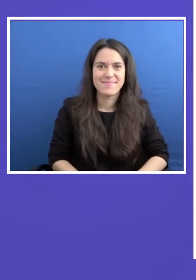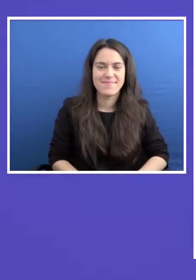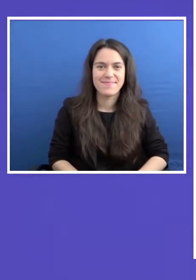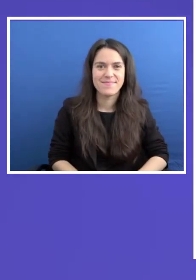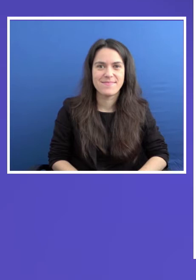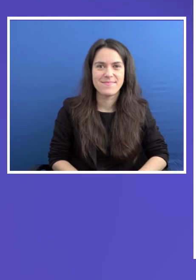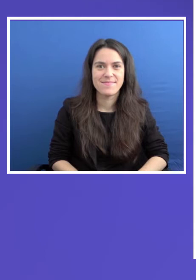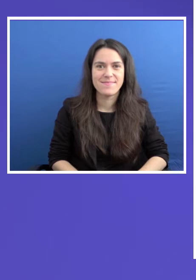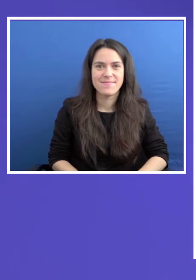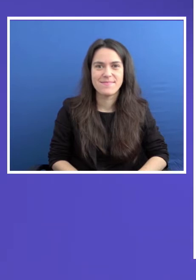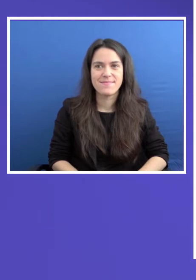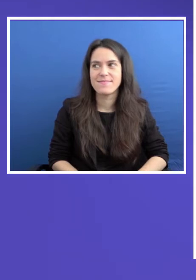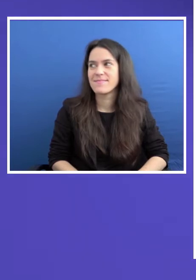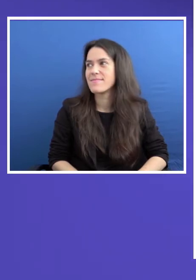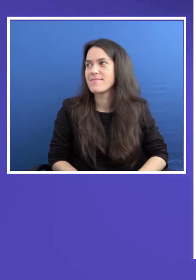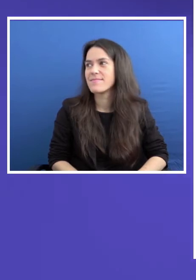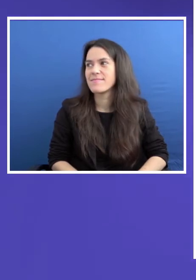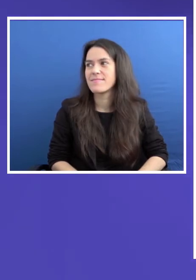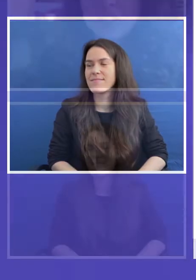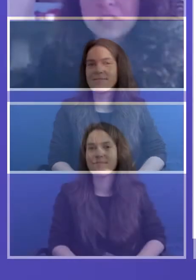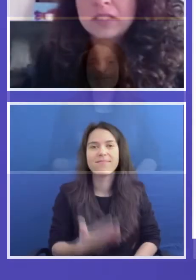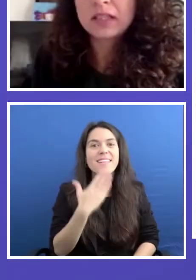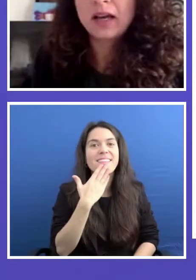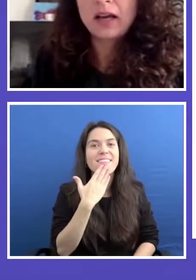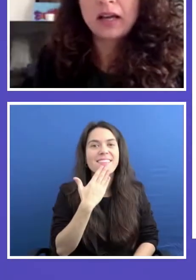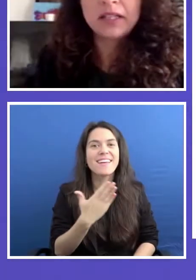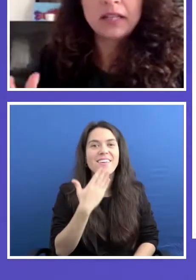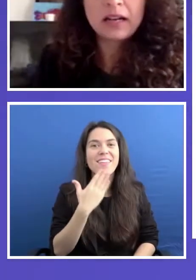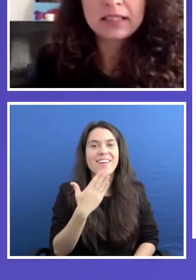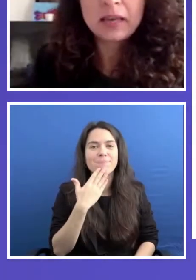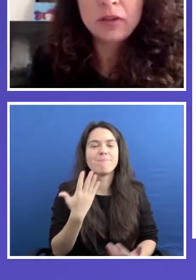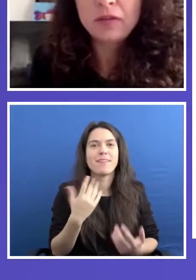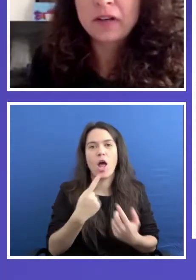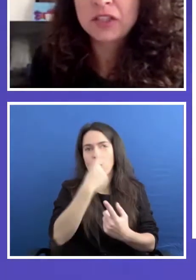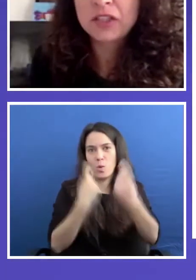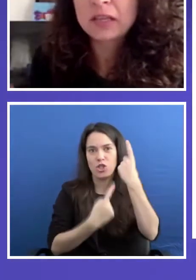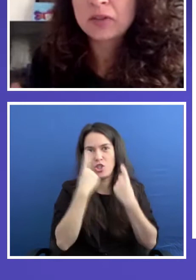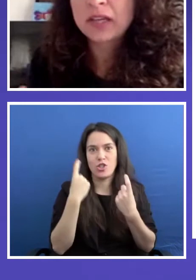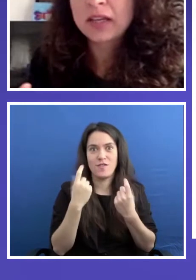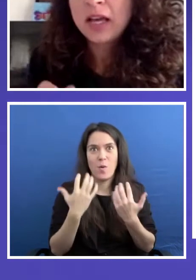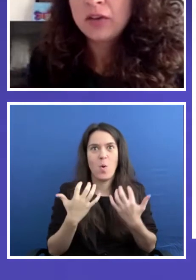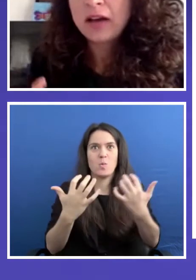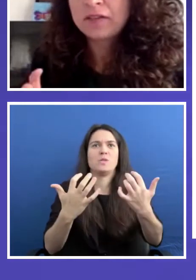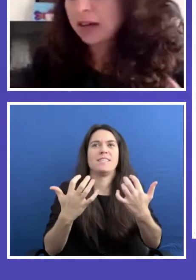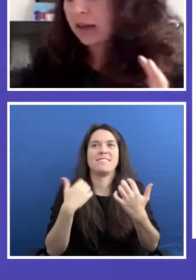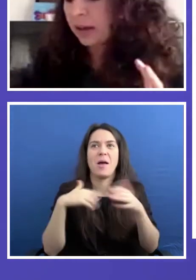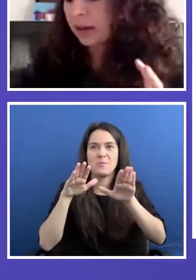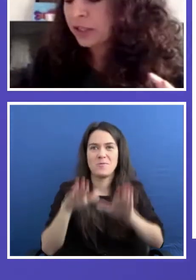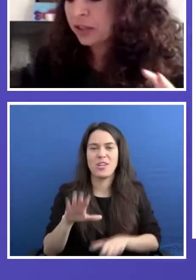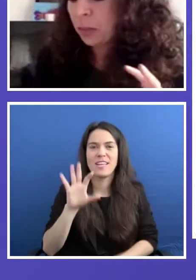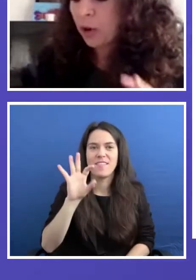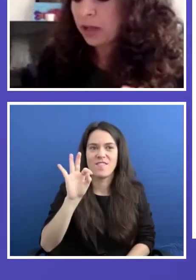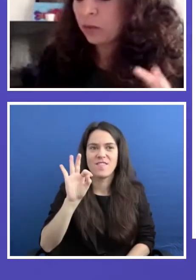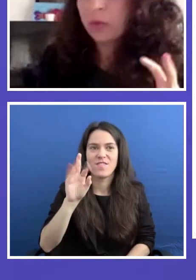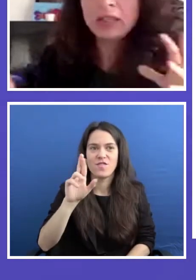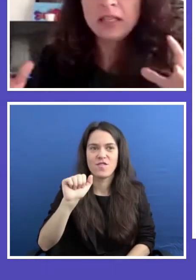Thank you very much, Francesca. So I'm taking a few questions from the audience, and I'll stay with you, Francesca, because you have mentioned